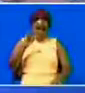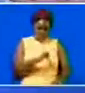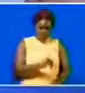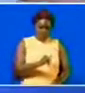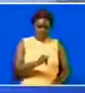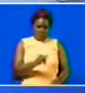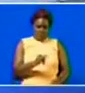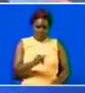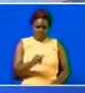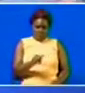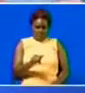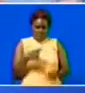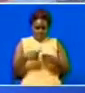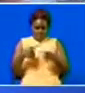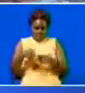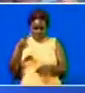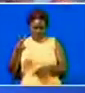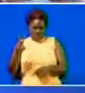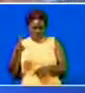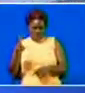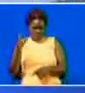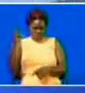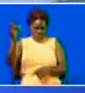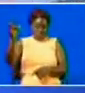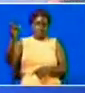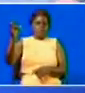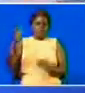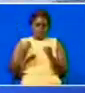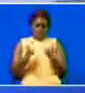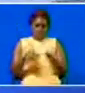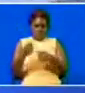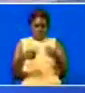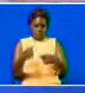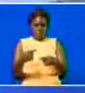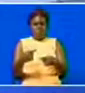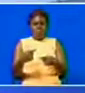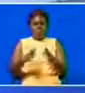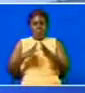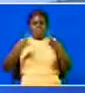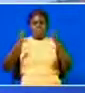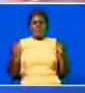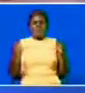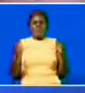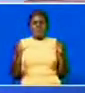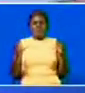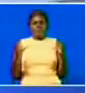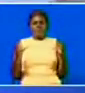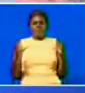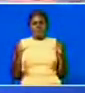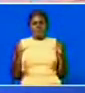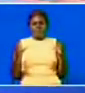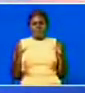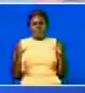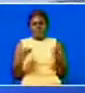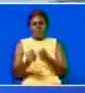In the next, let me say, like 2 years to come, kama tutaendelea hivyo, itakuwa imepanuka. Hapa, I